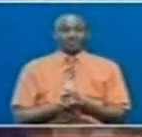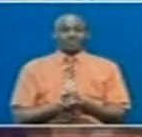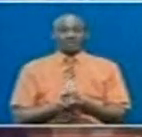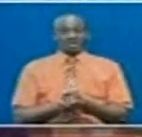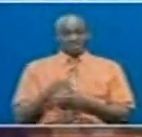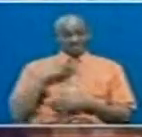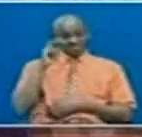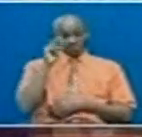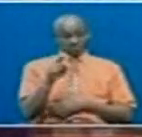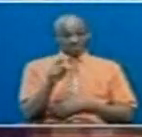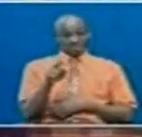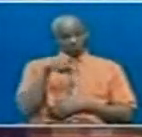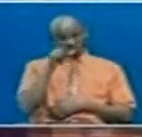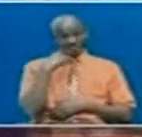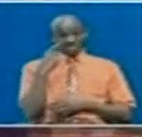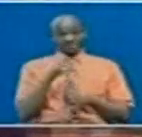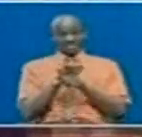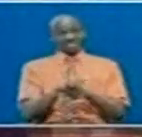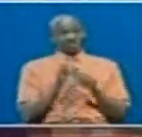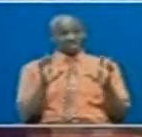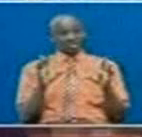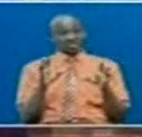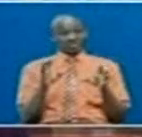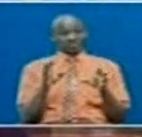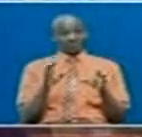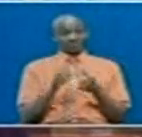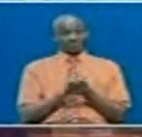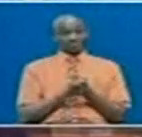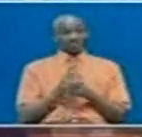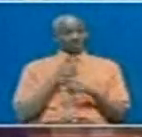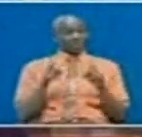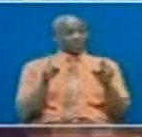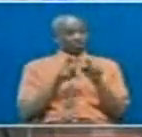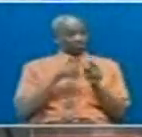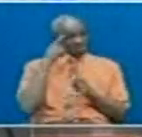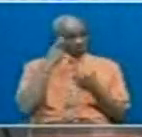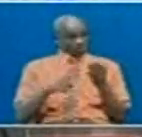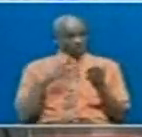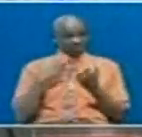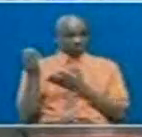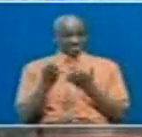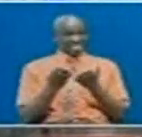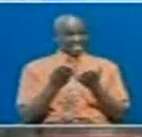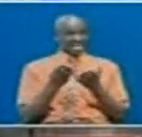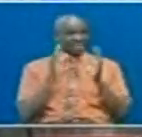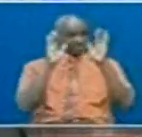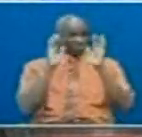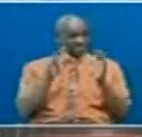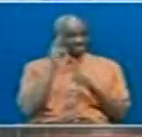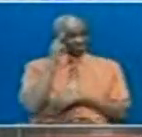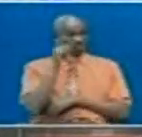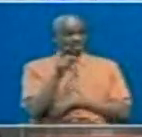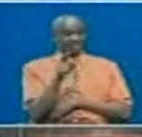said alleged marginalization. That was the argument. But I also think we need to bring in a factor. And that